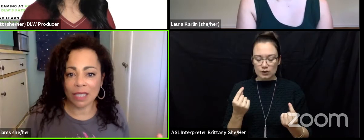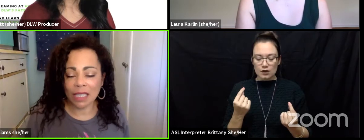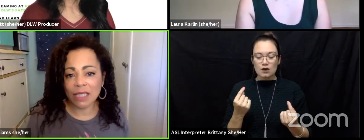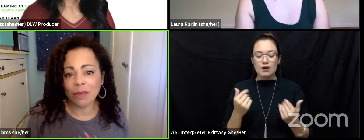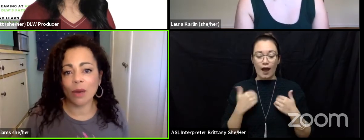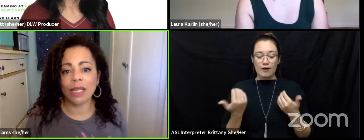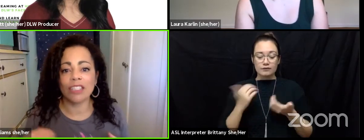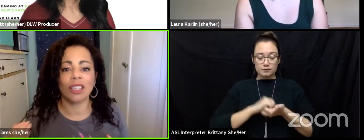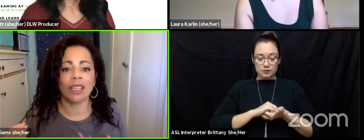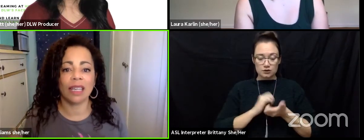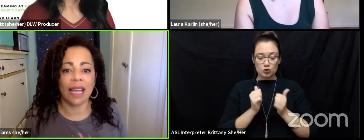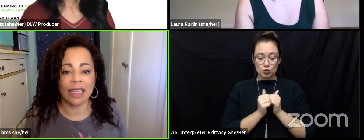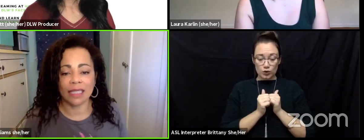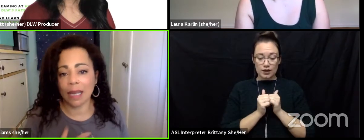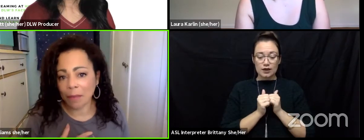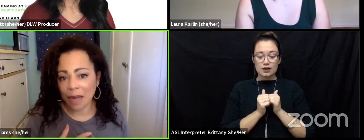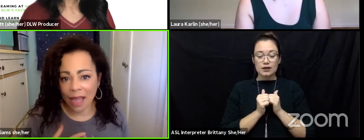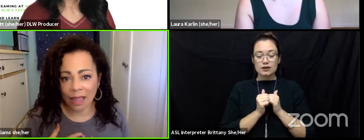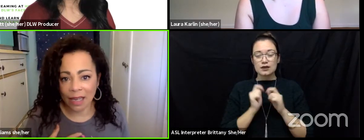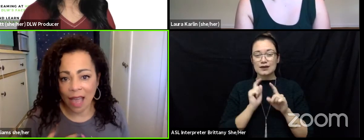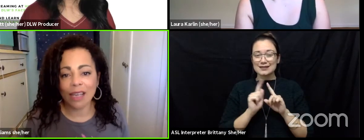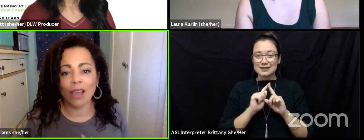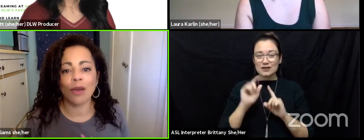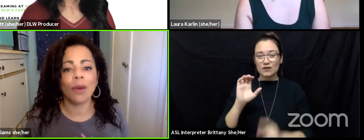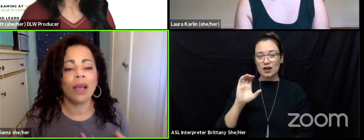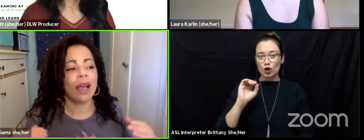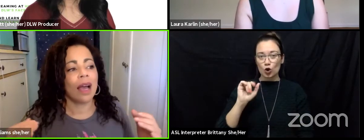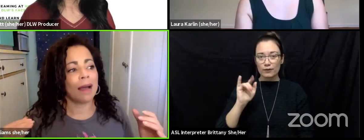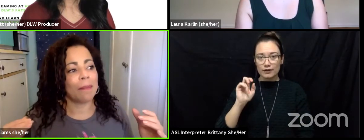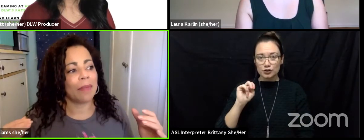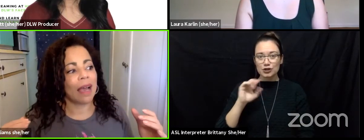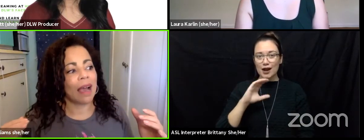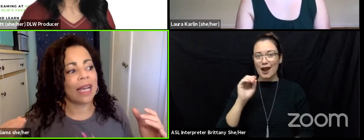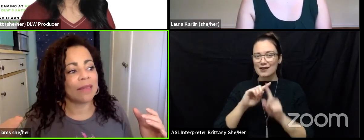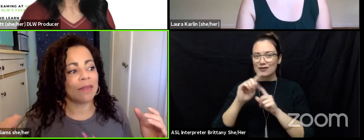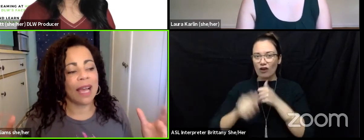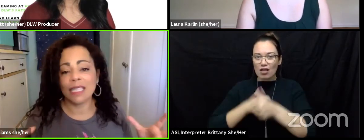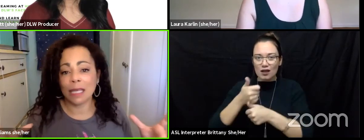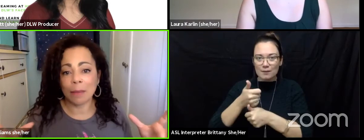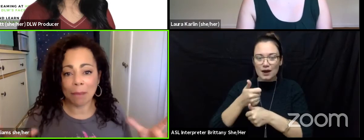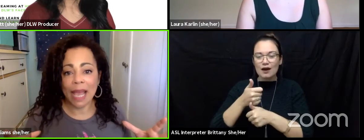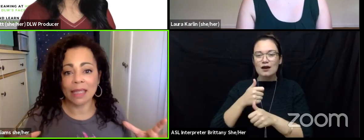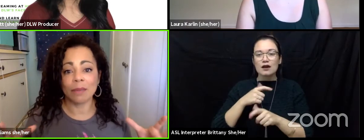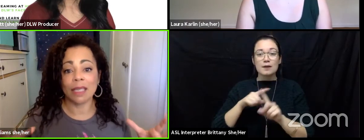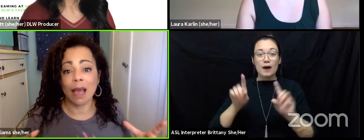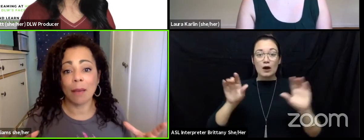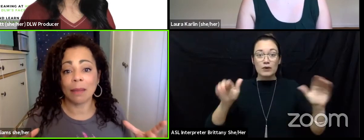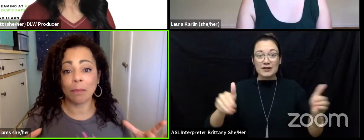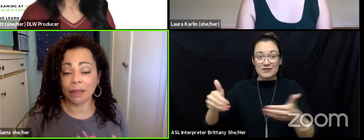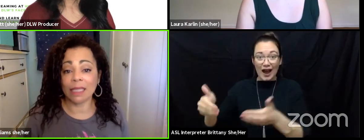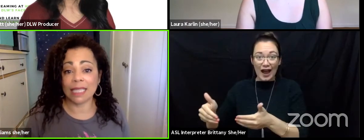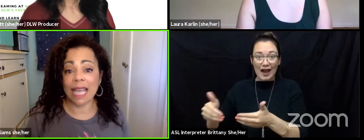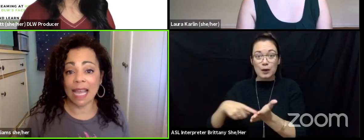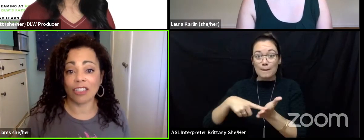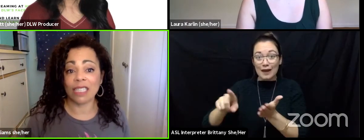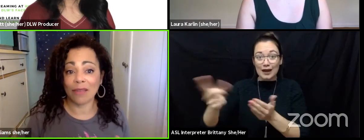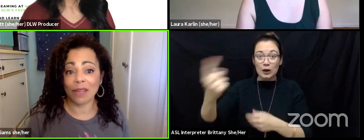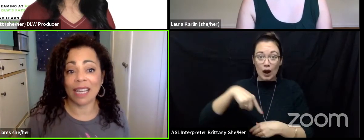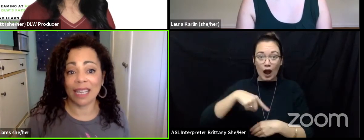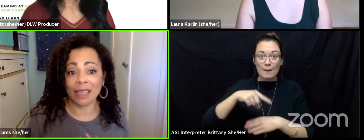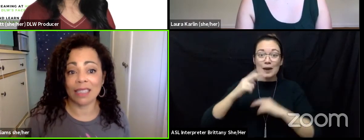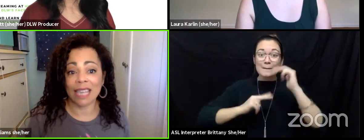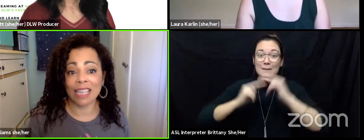partnership with the Anti-Recidivism Coalition and alumni that I know, had invited them and paid them to come and build the stage,